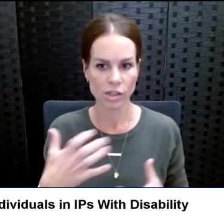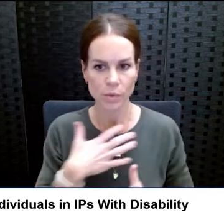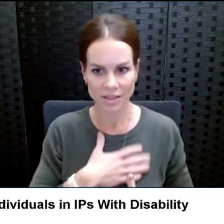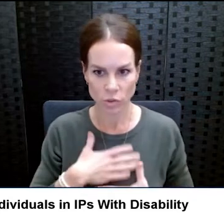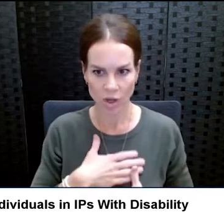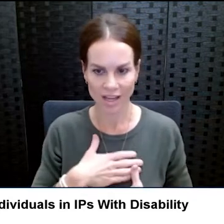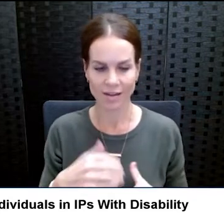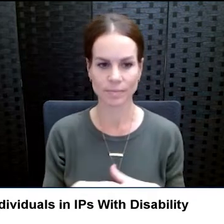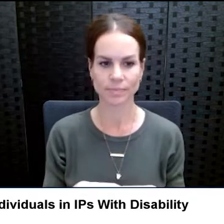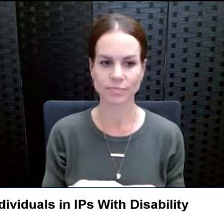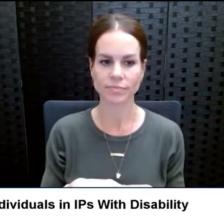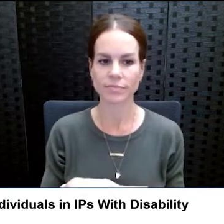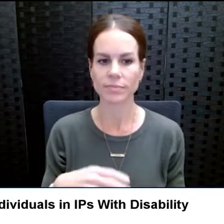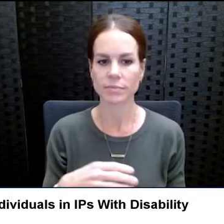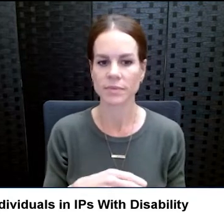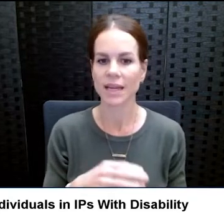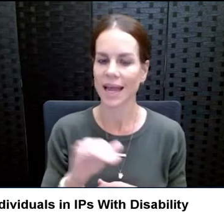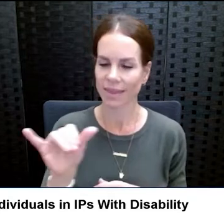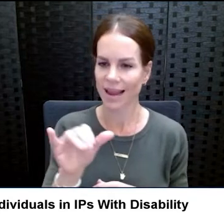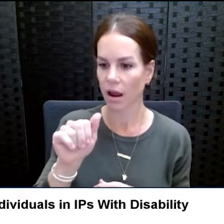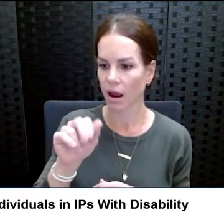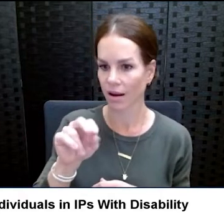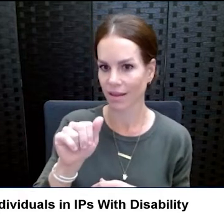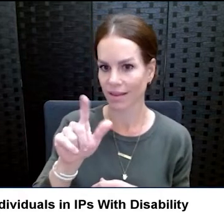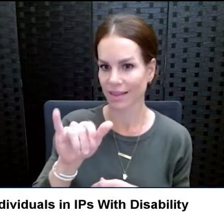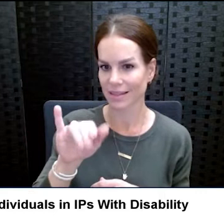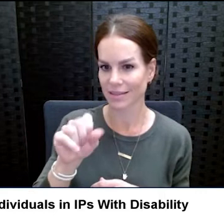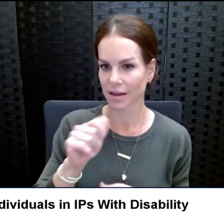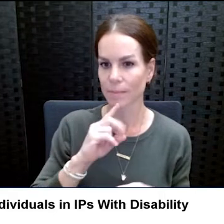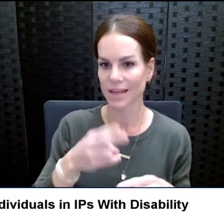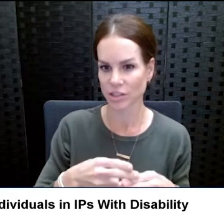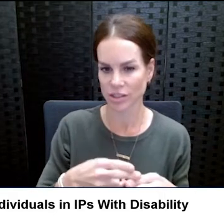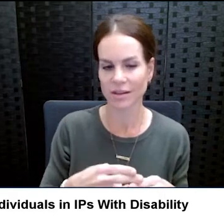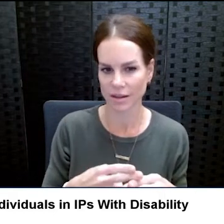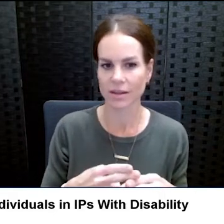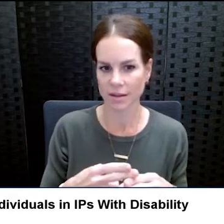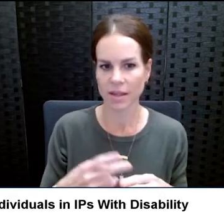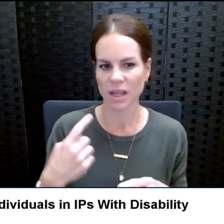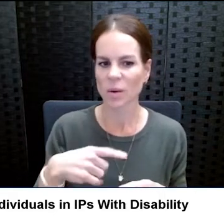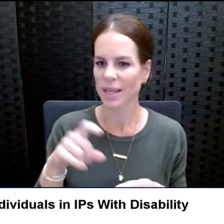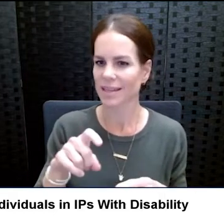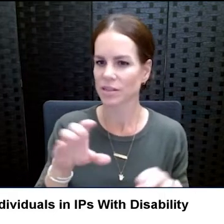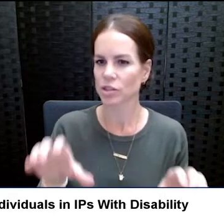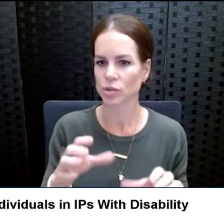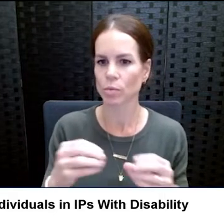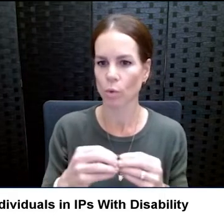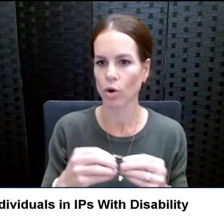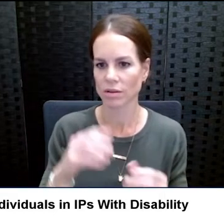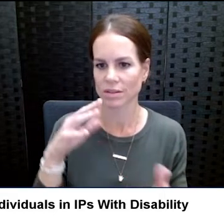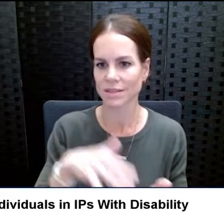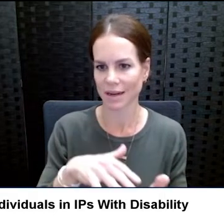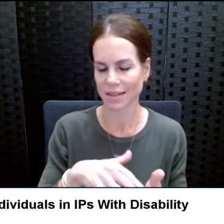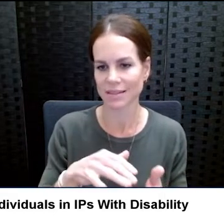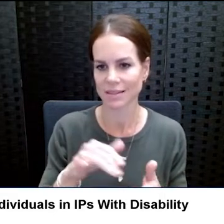liked doing the activities that were presented and provided. And Analisa also mentioned